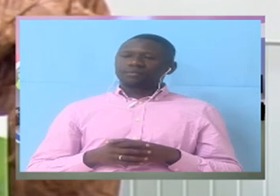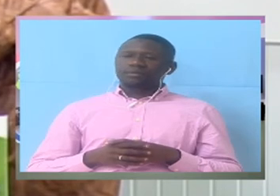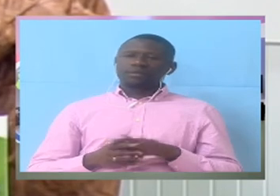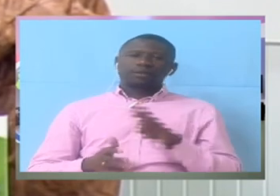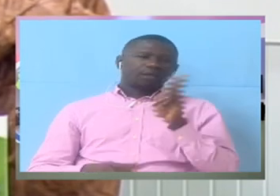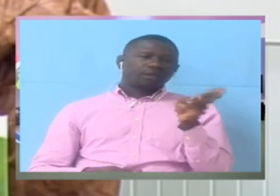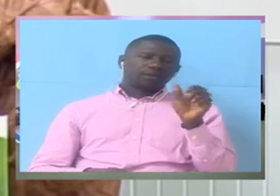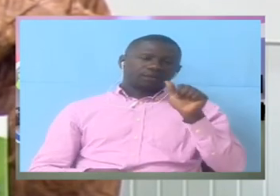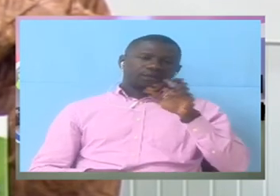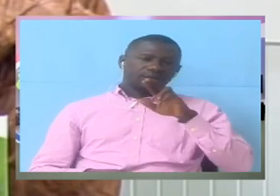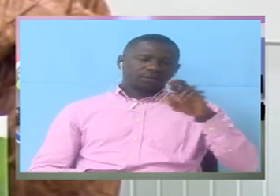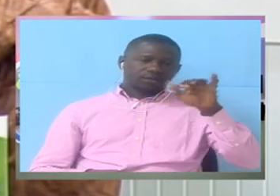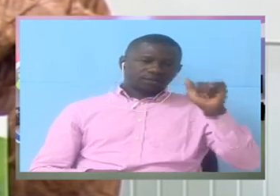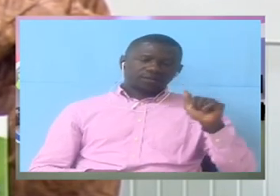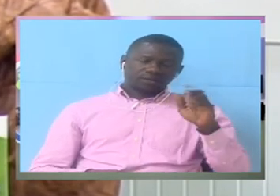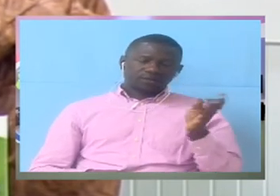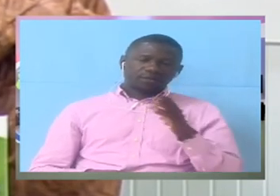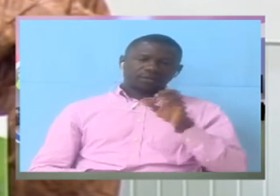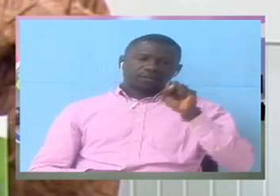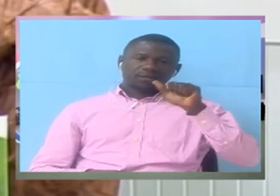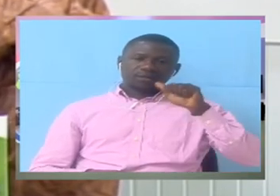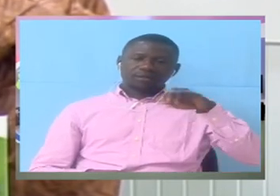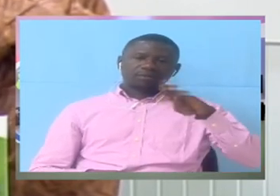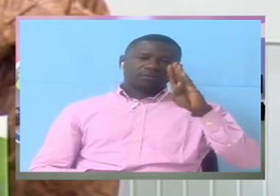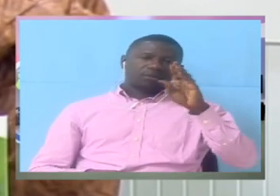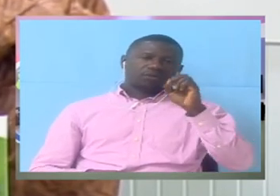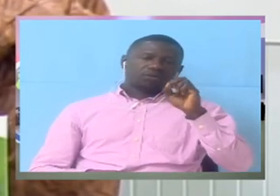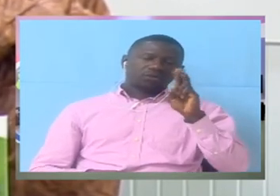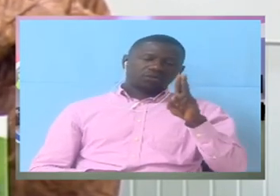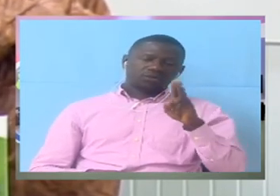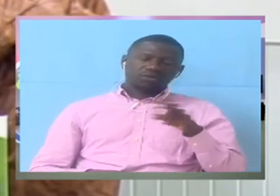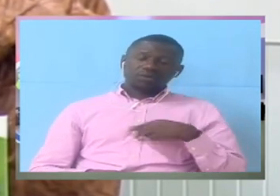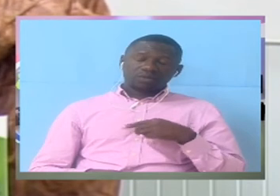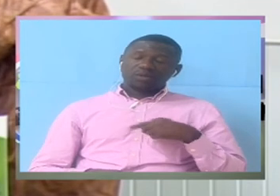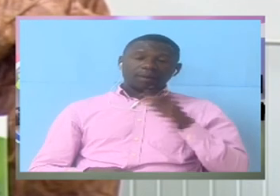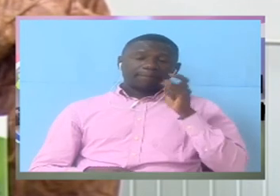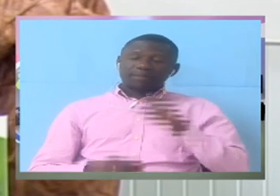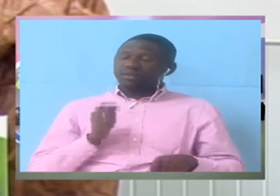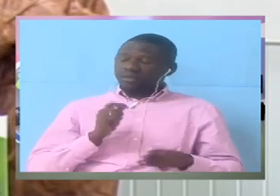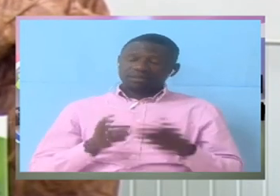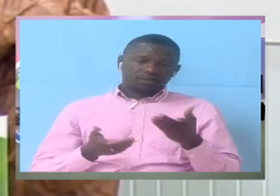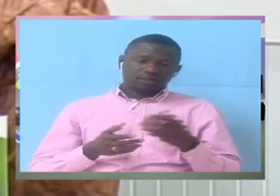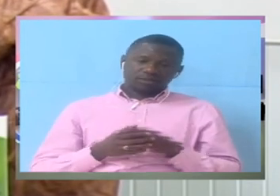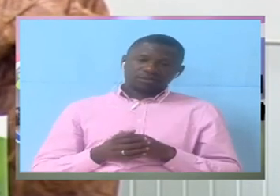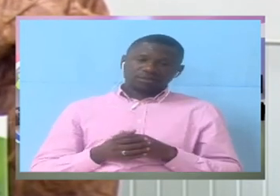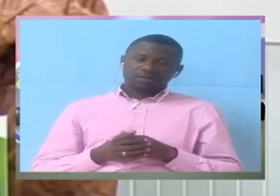Arisambu. He's more wicked than all of them. He's the one who lights the fire.